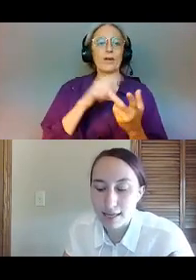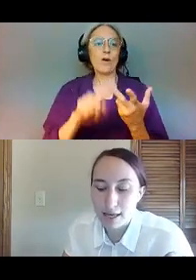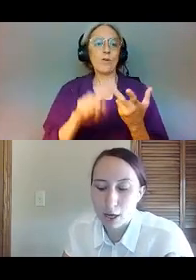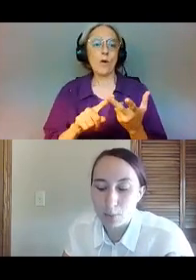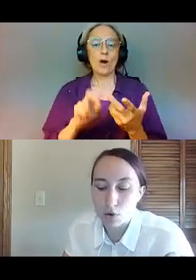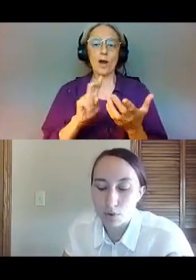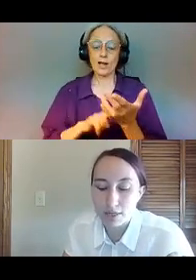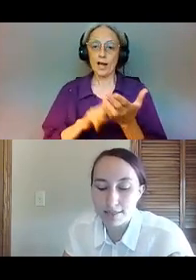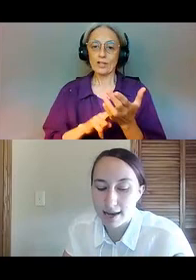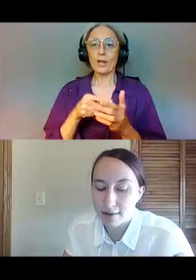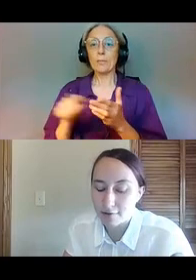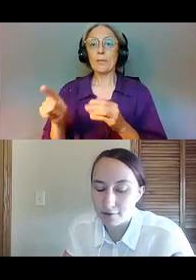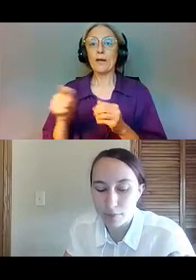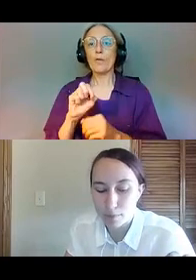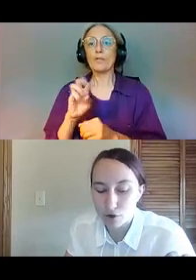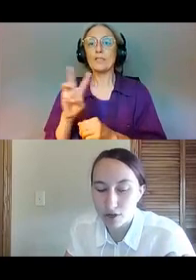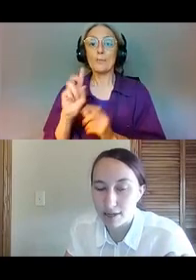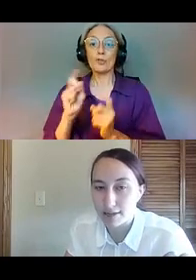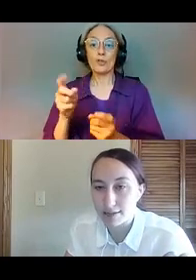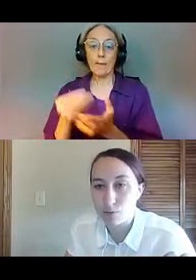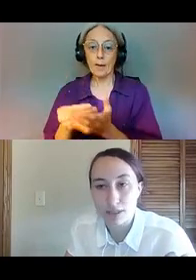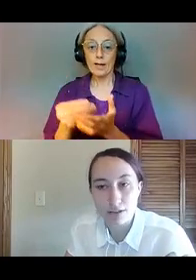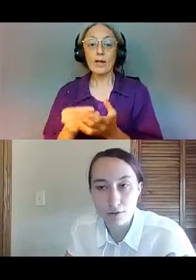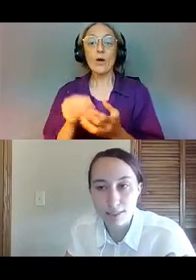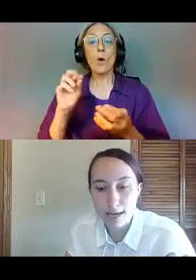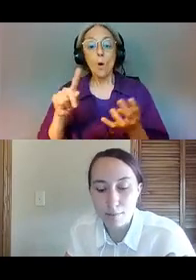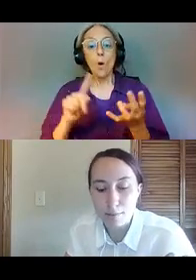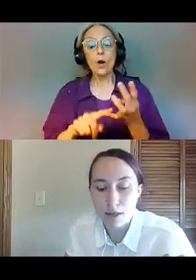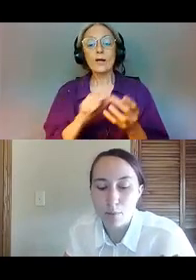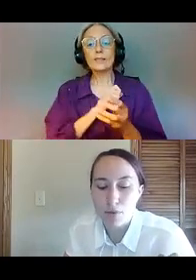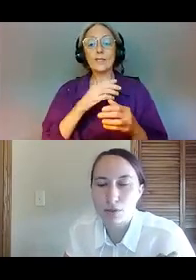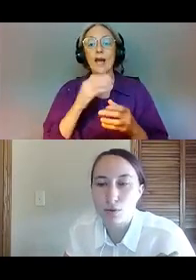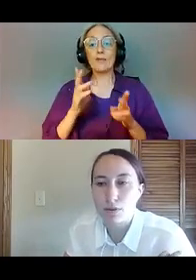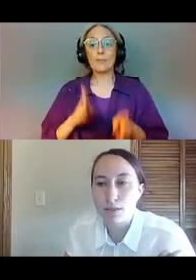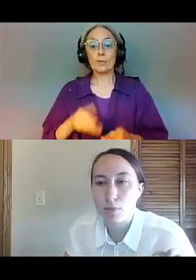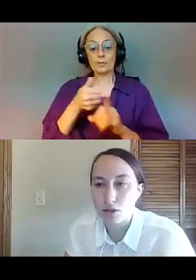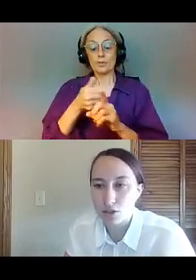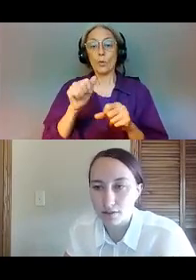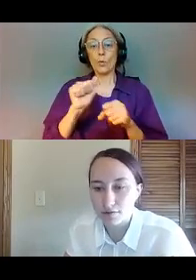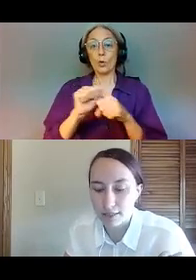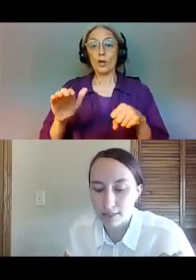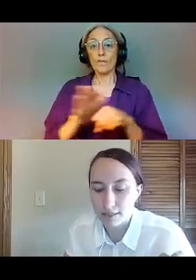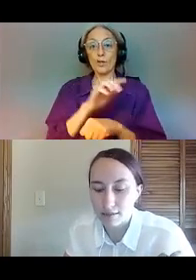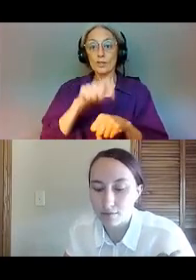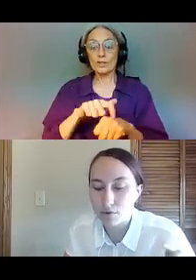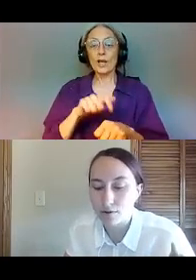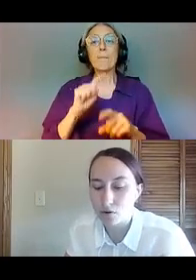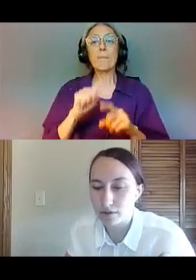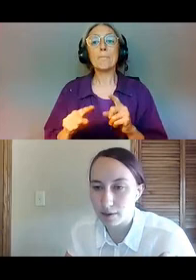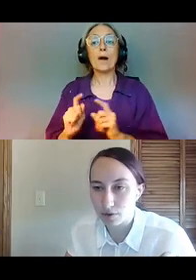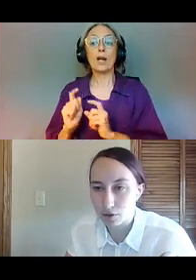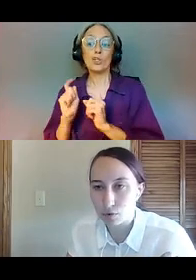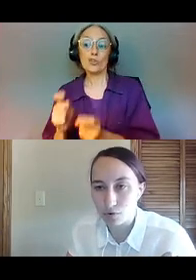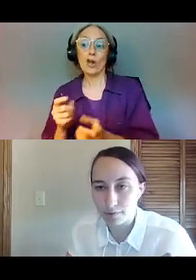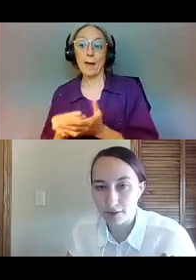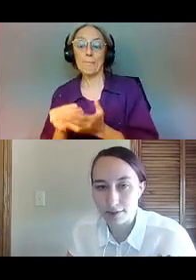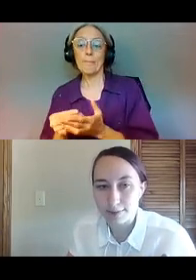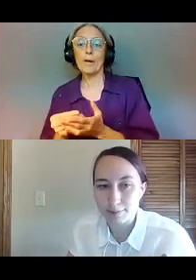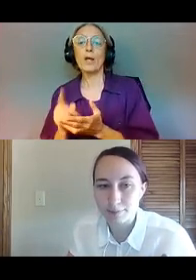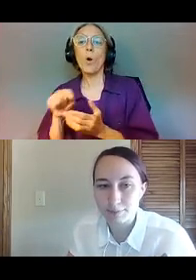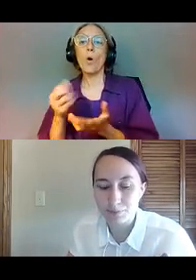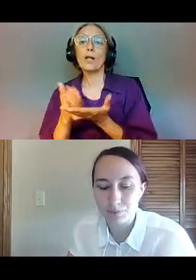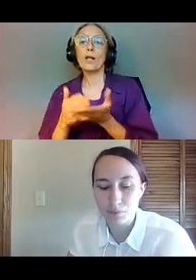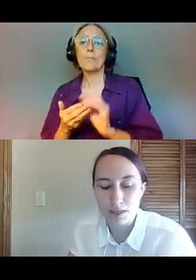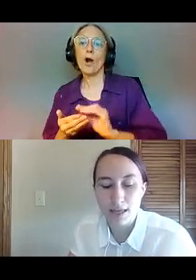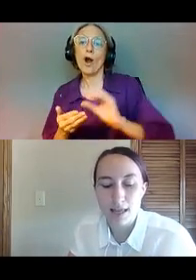funds, or when a staff member is working full-time, but is only partially funded with your OVW program